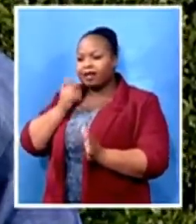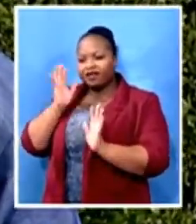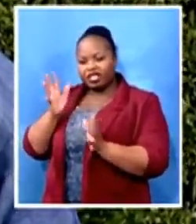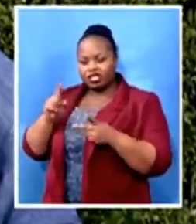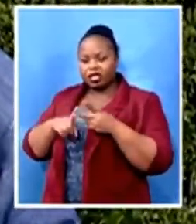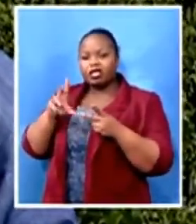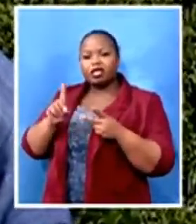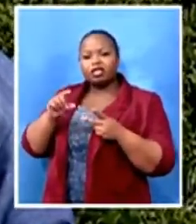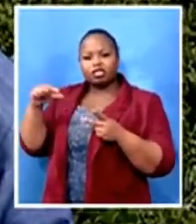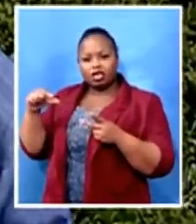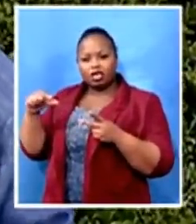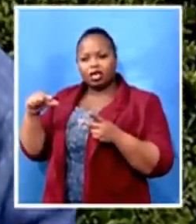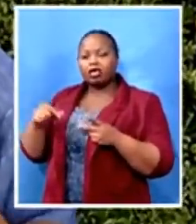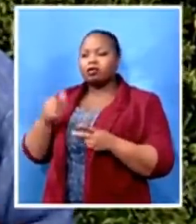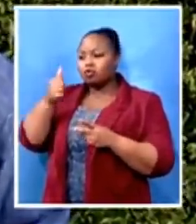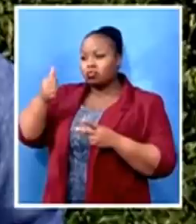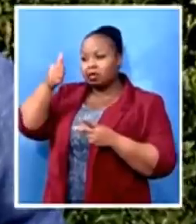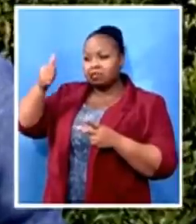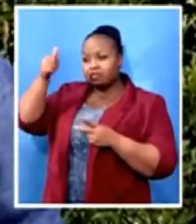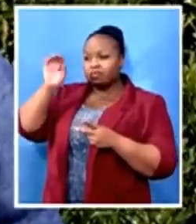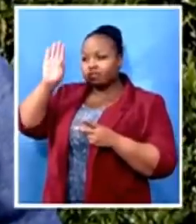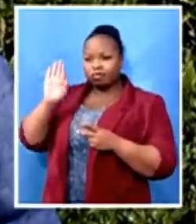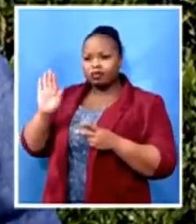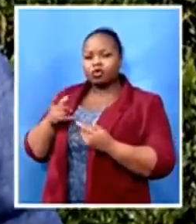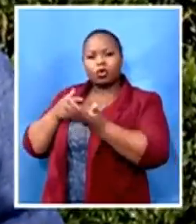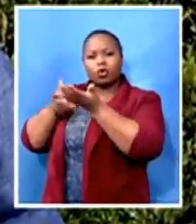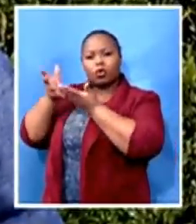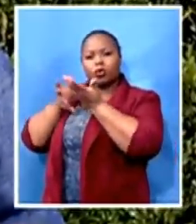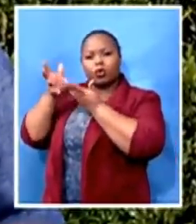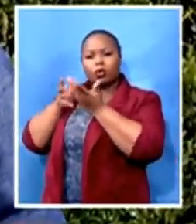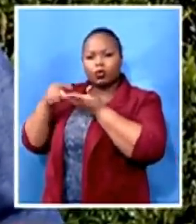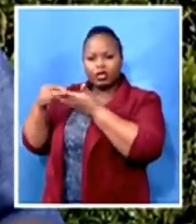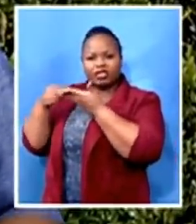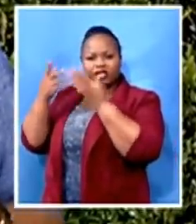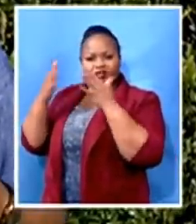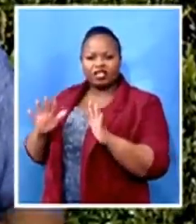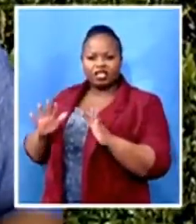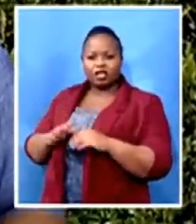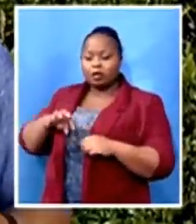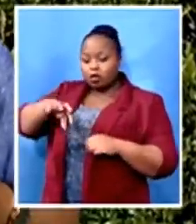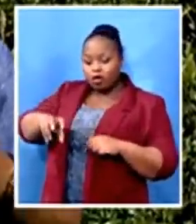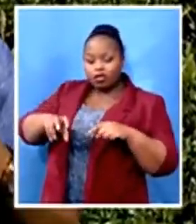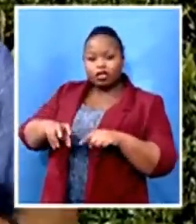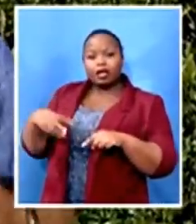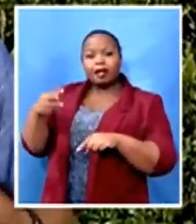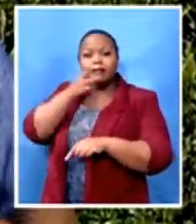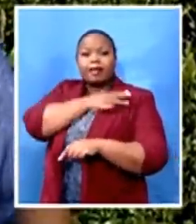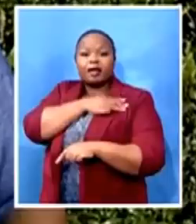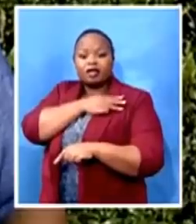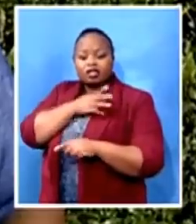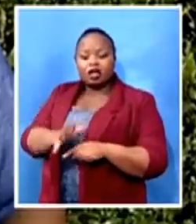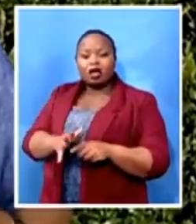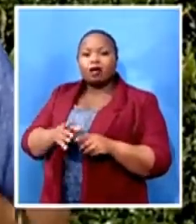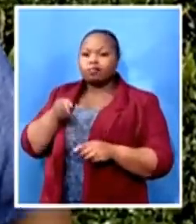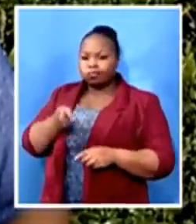the department. We were discussing this matter. There was a provincial manager of Labour there. So the issue was that, can we get it